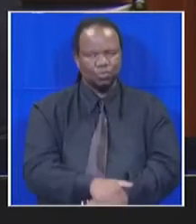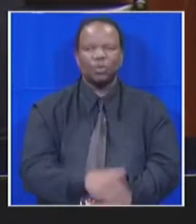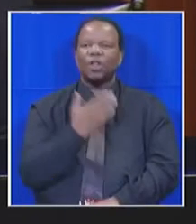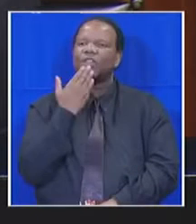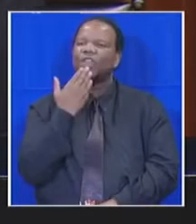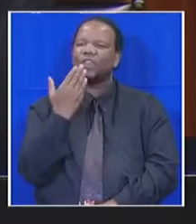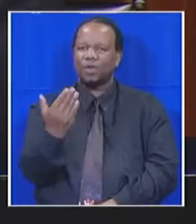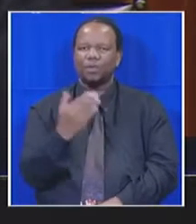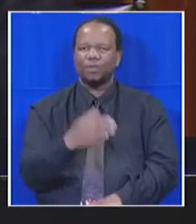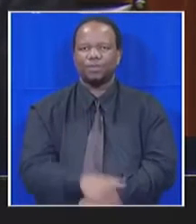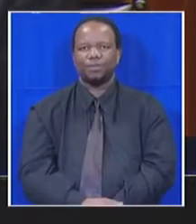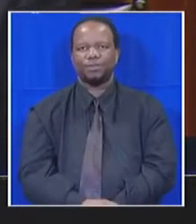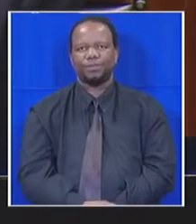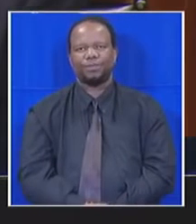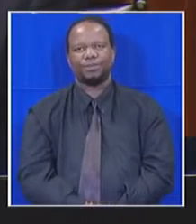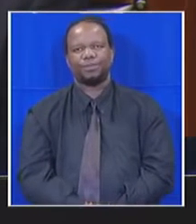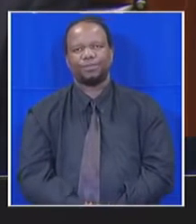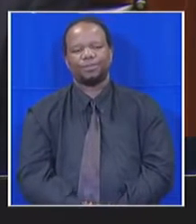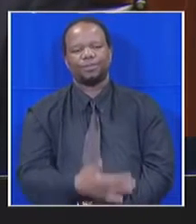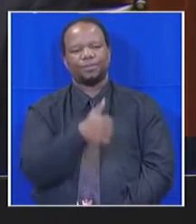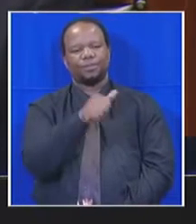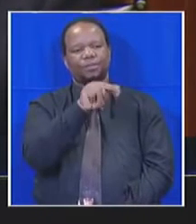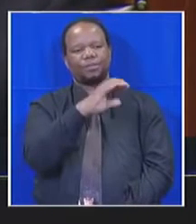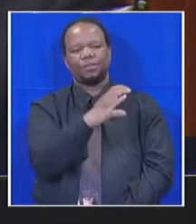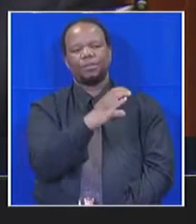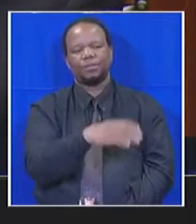Thank you very much. ANC?